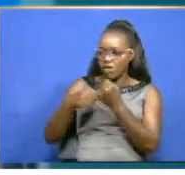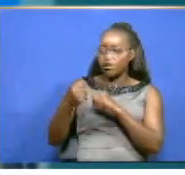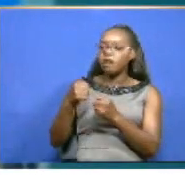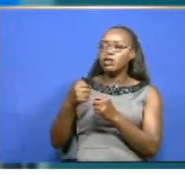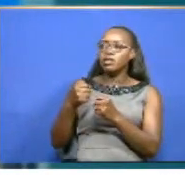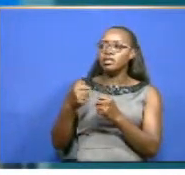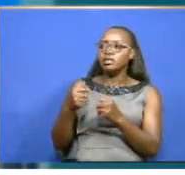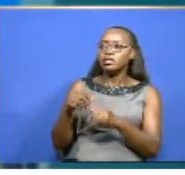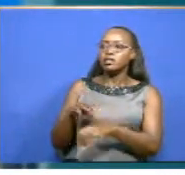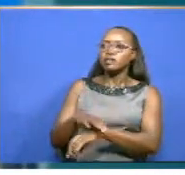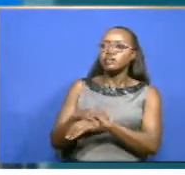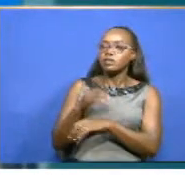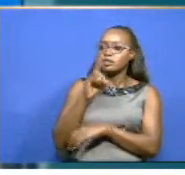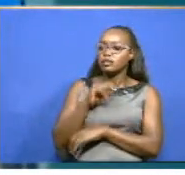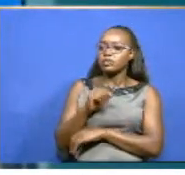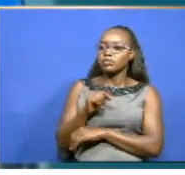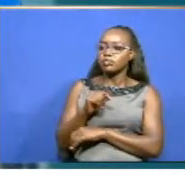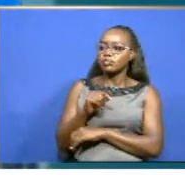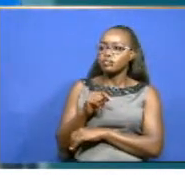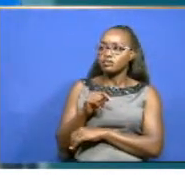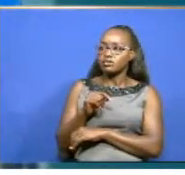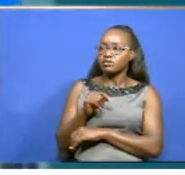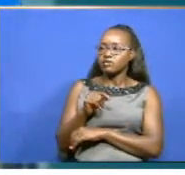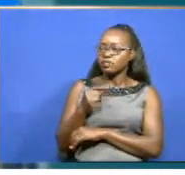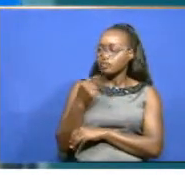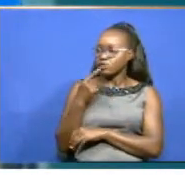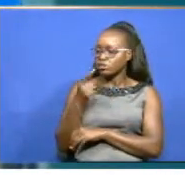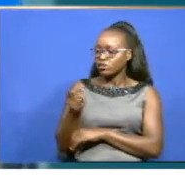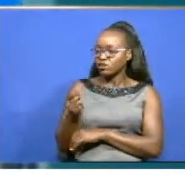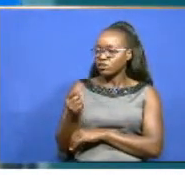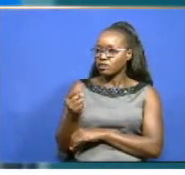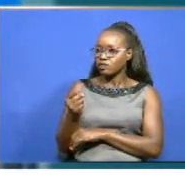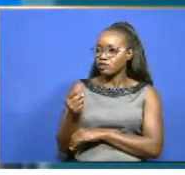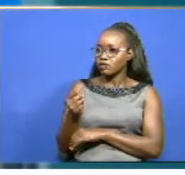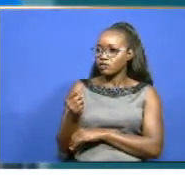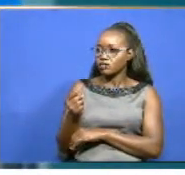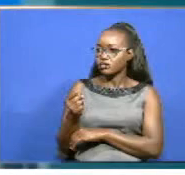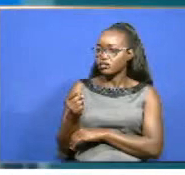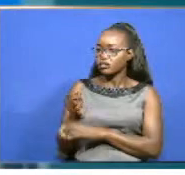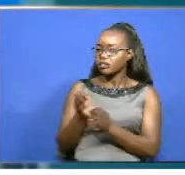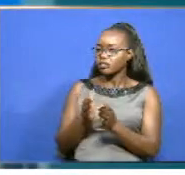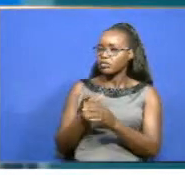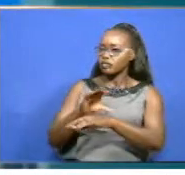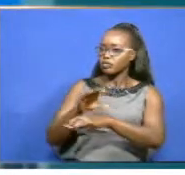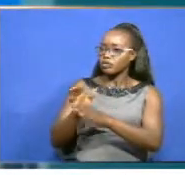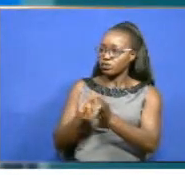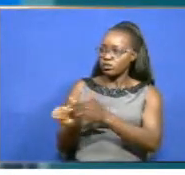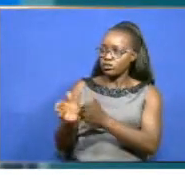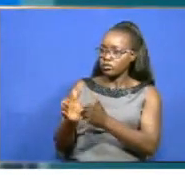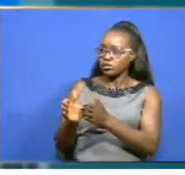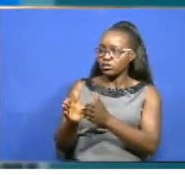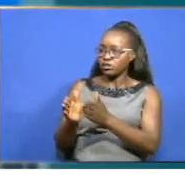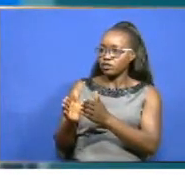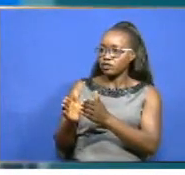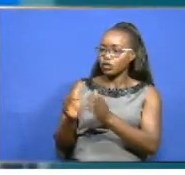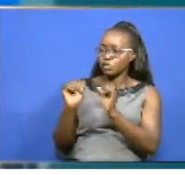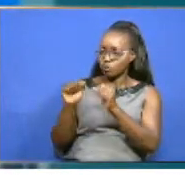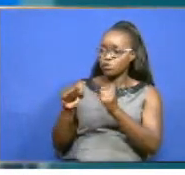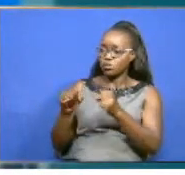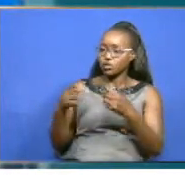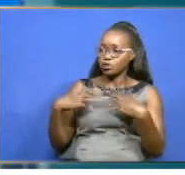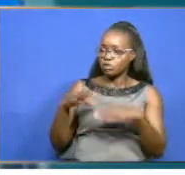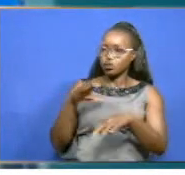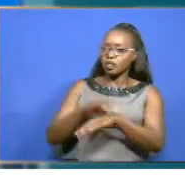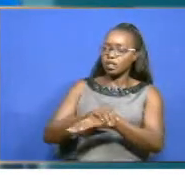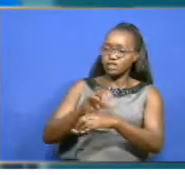undertaken. And therefore, what we call the chance for people to get that infection from